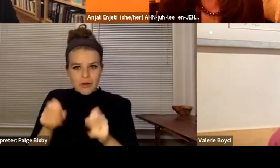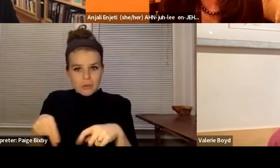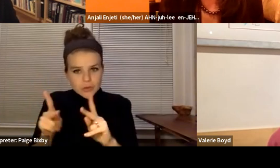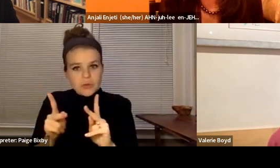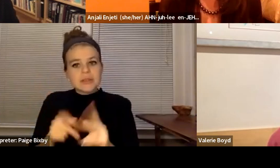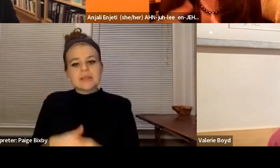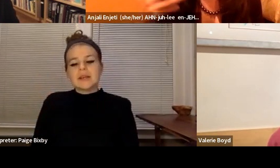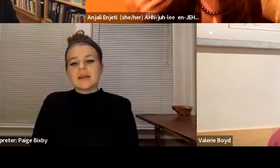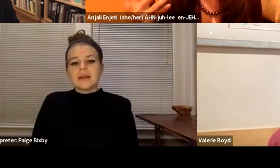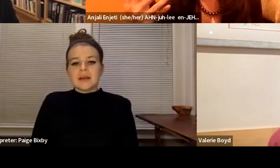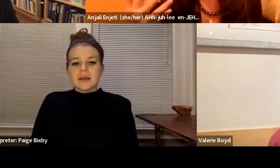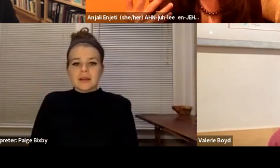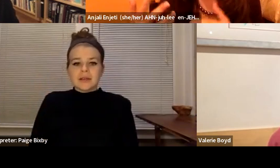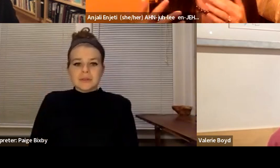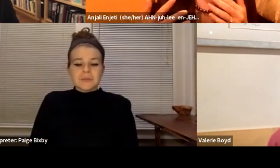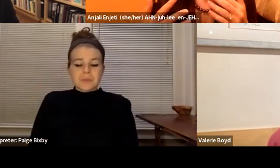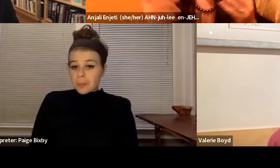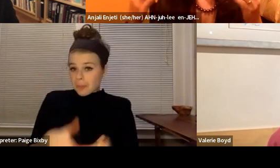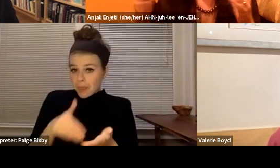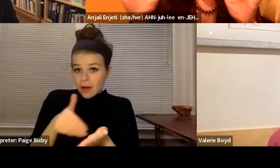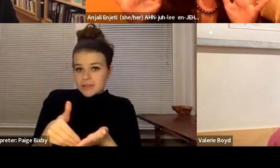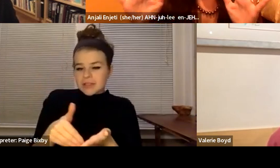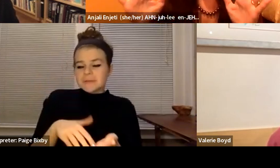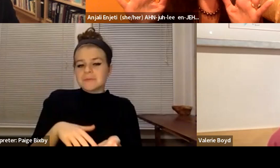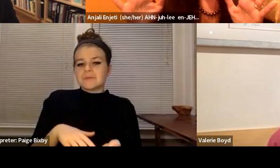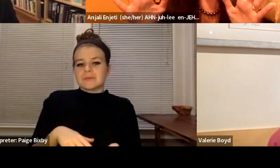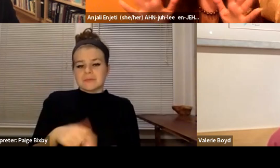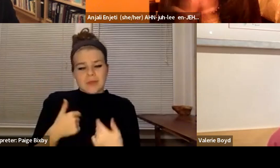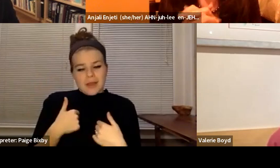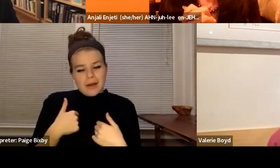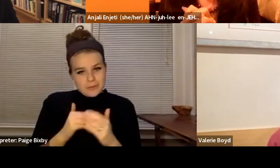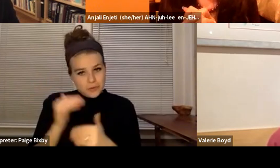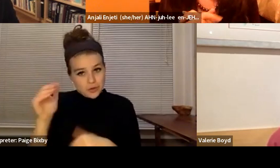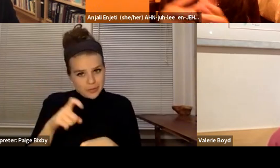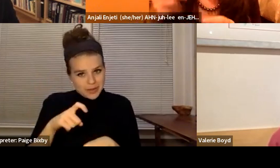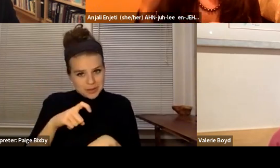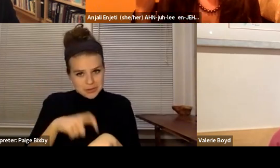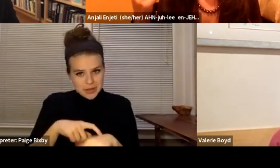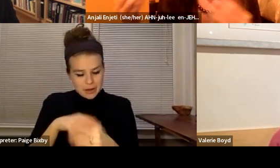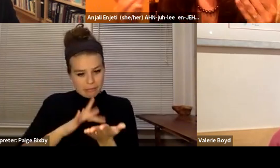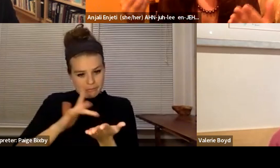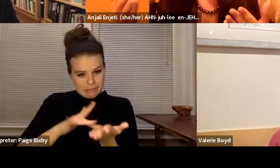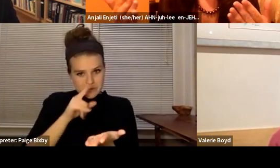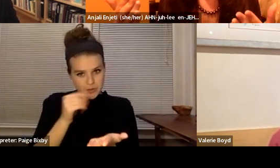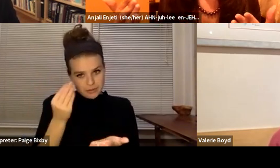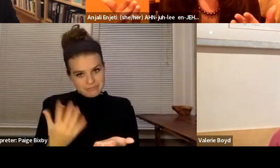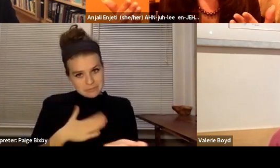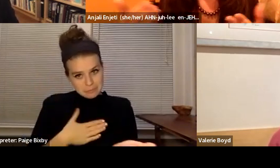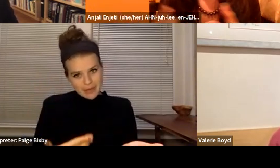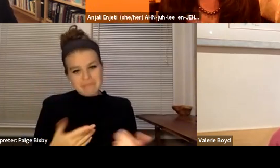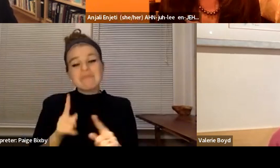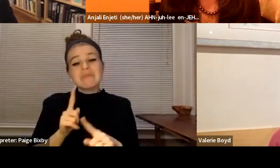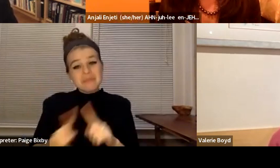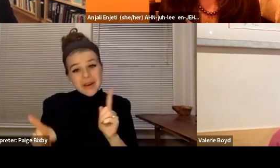opportunities. And, you know, I'm often, you know, I spend way too much time on Twitter, admittedly, but I will often